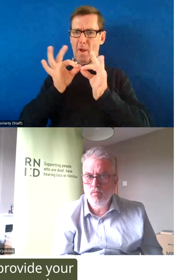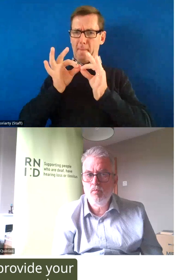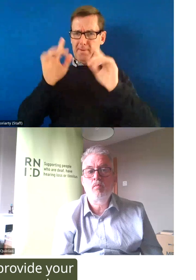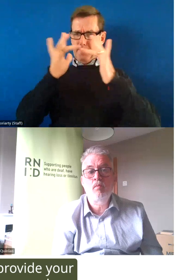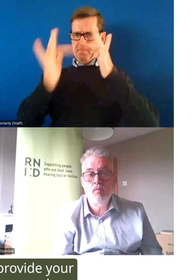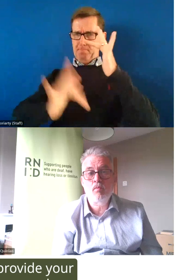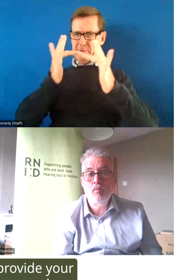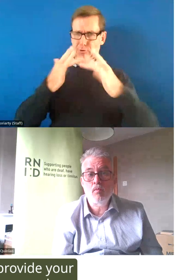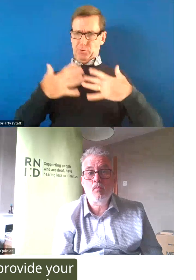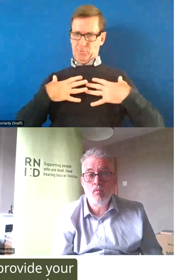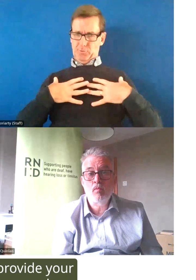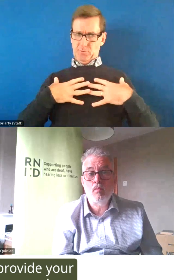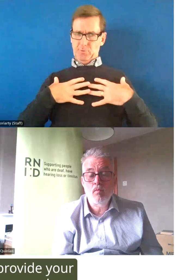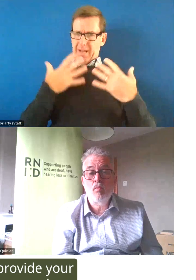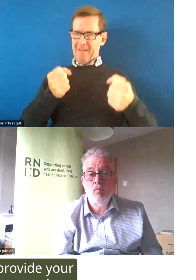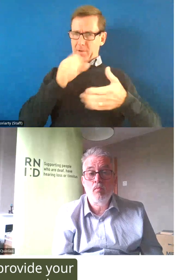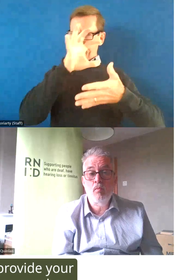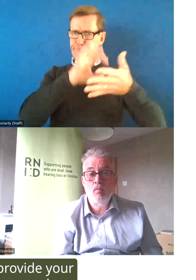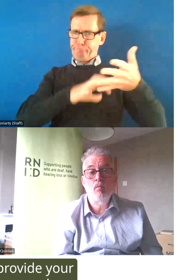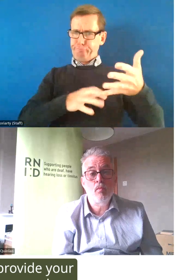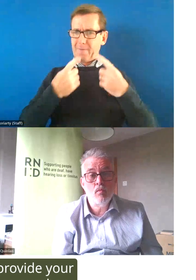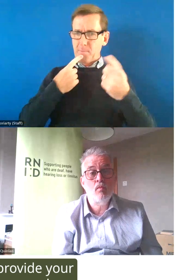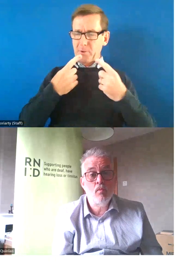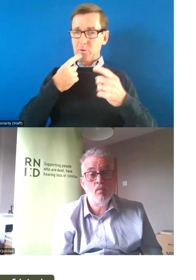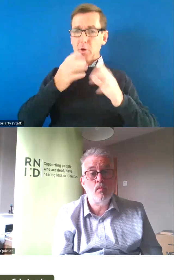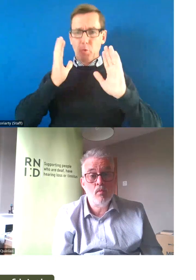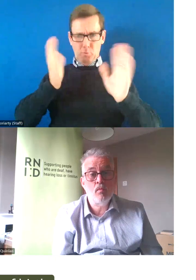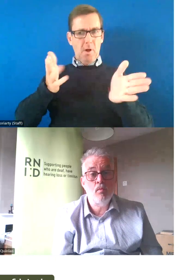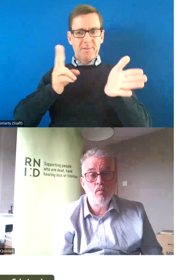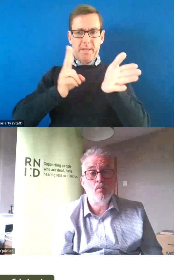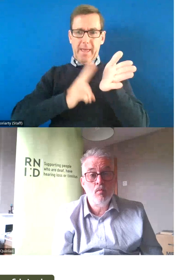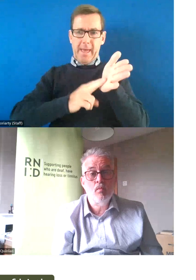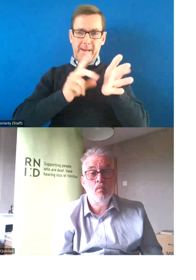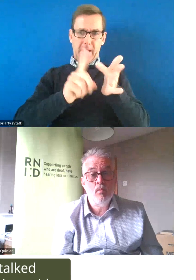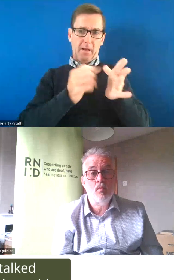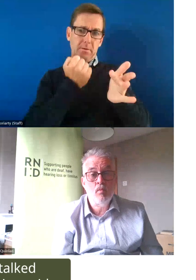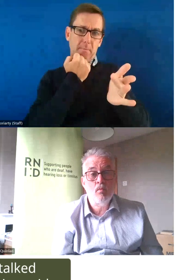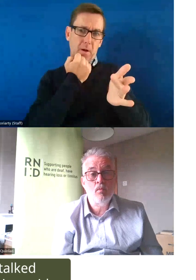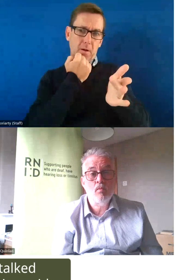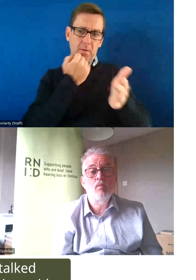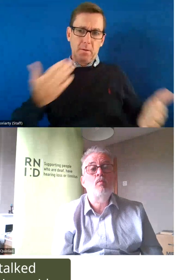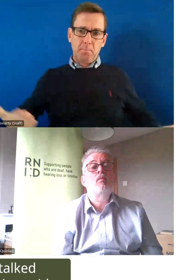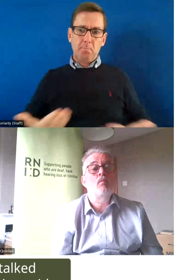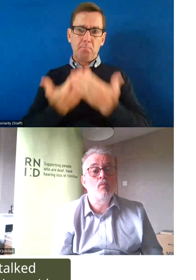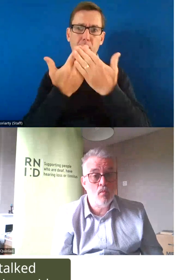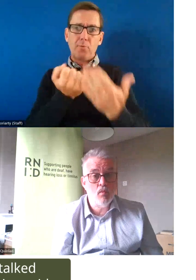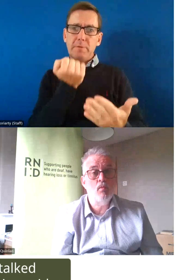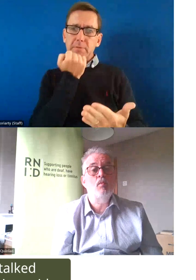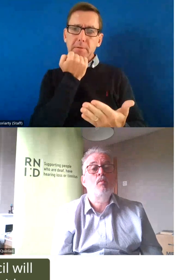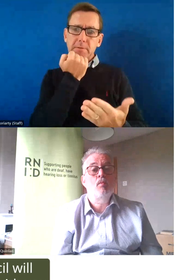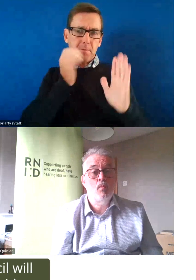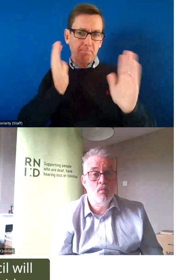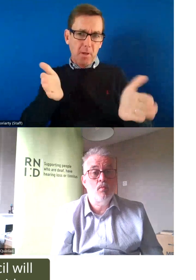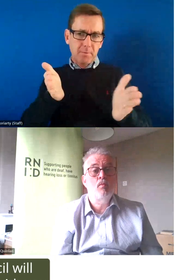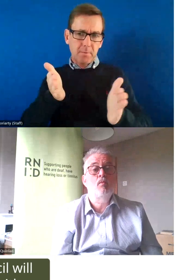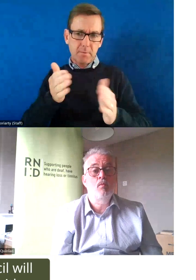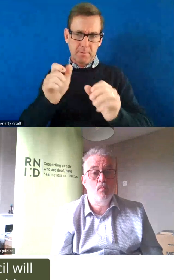there. You also need to provide your national insurance number and your date of birth. Now, as we talked about in the previous